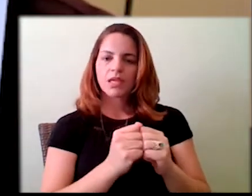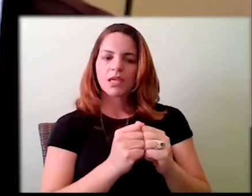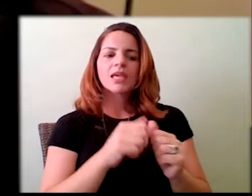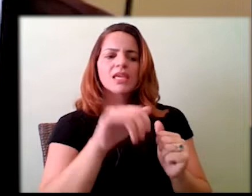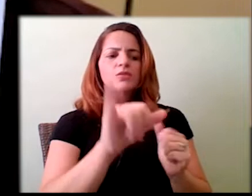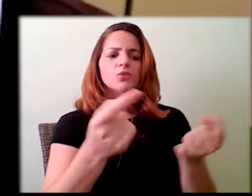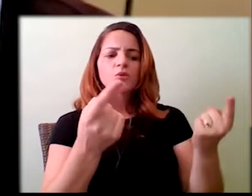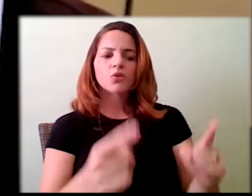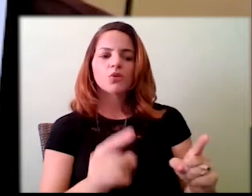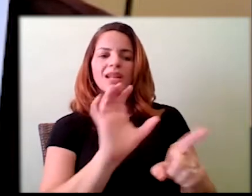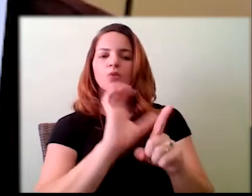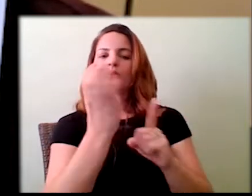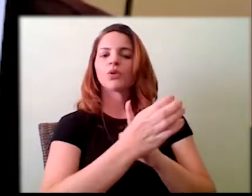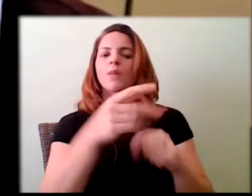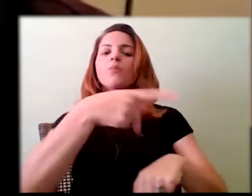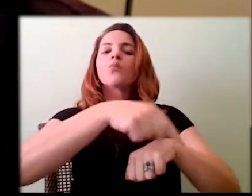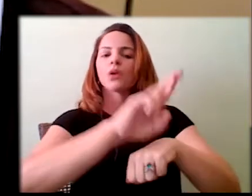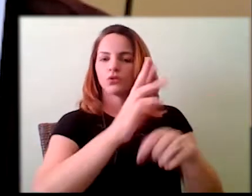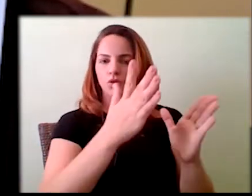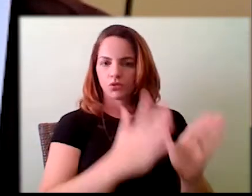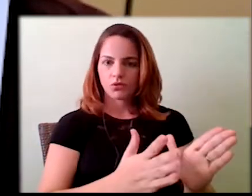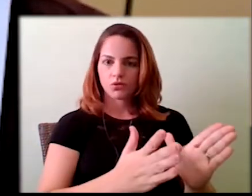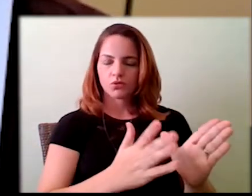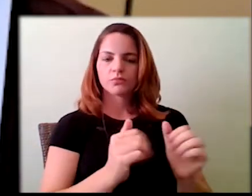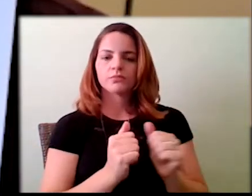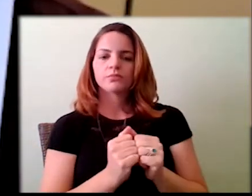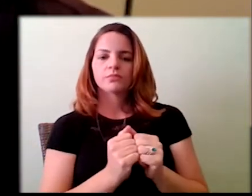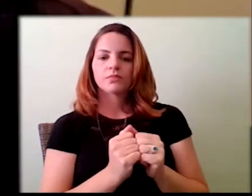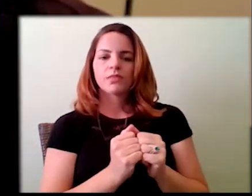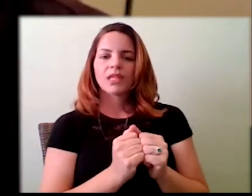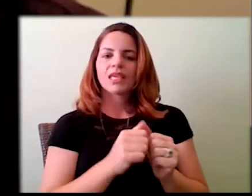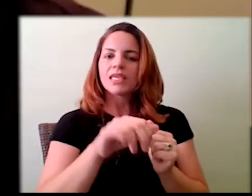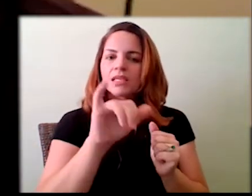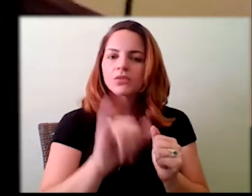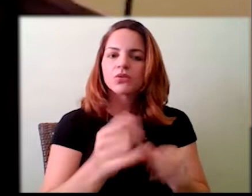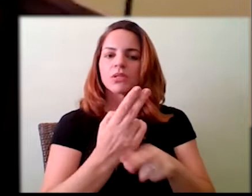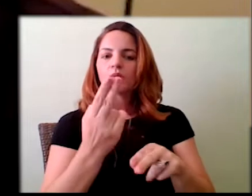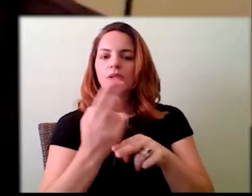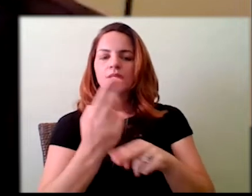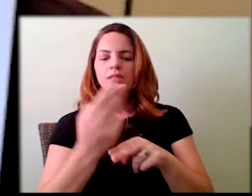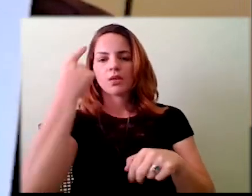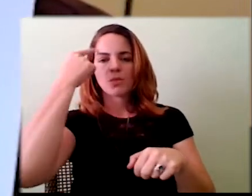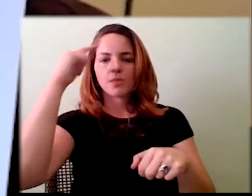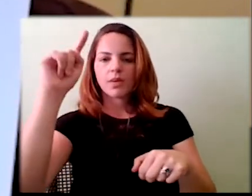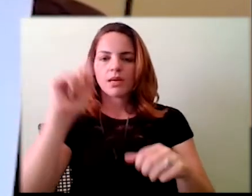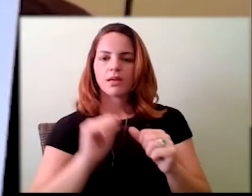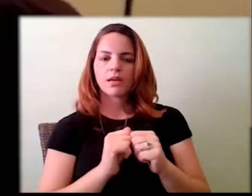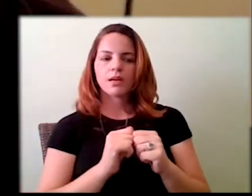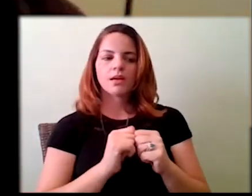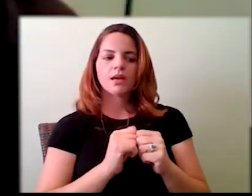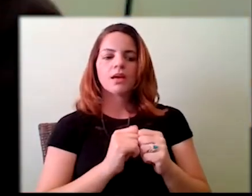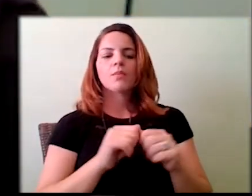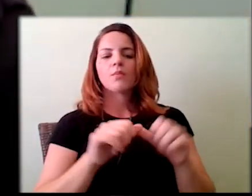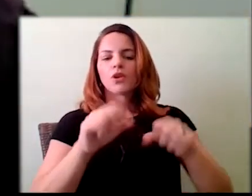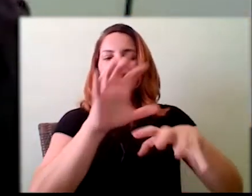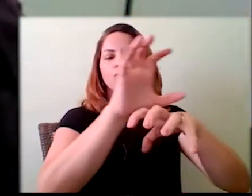interior design of New York City's public housing in the 1950s, which sought to diminish concerns over Puerto Rican settlement.